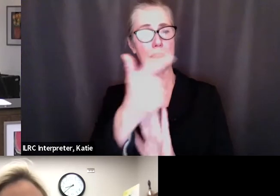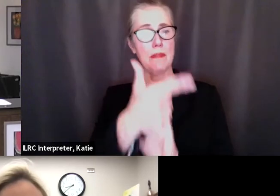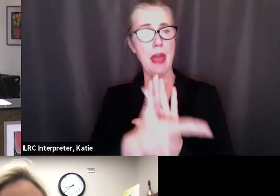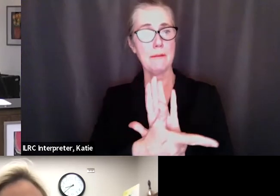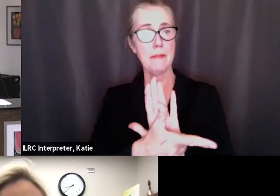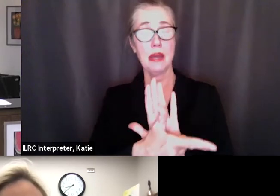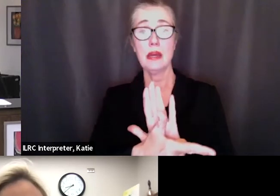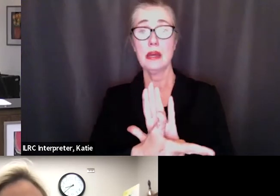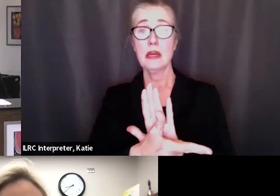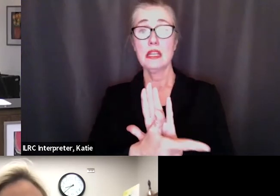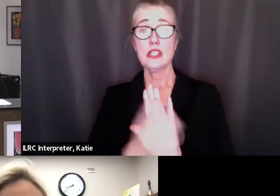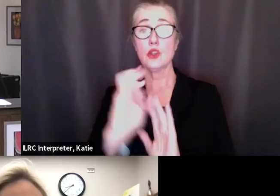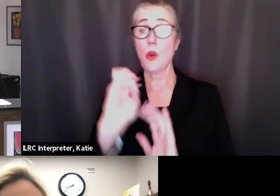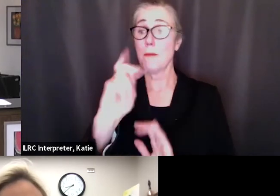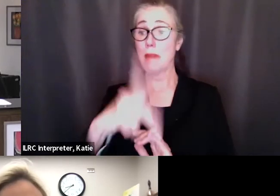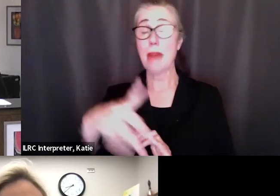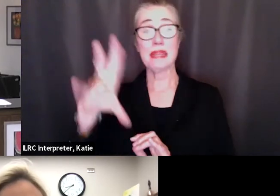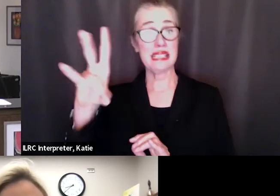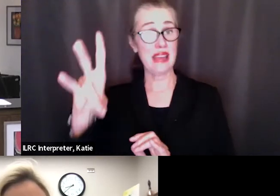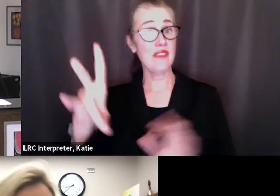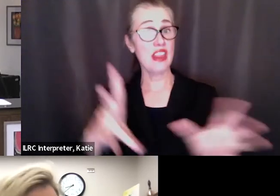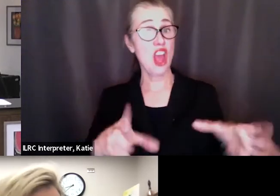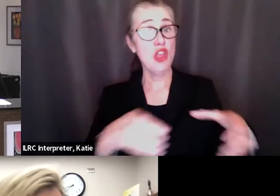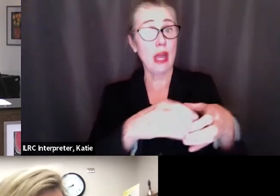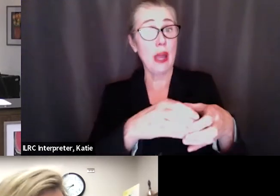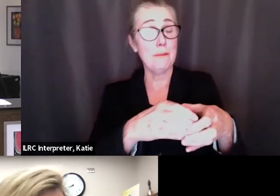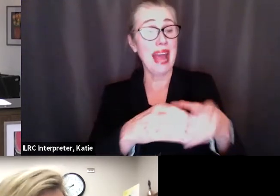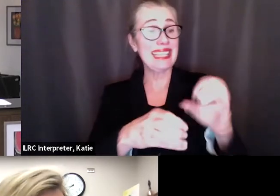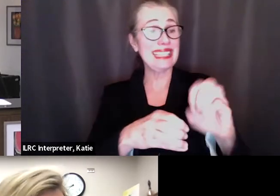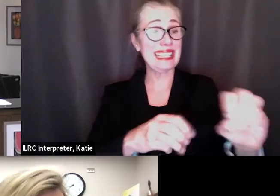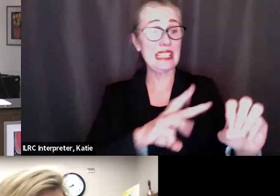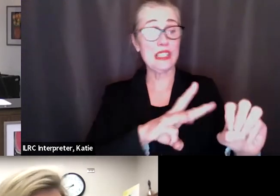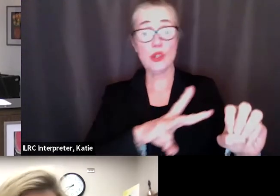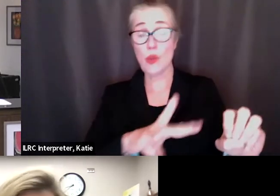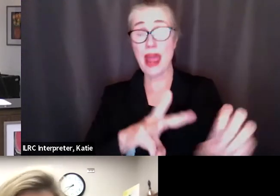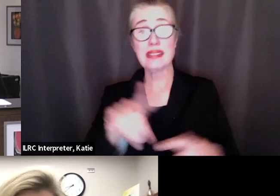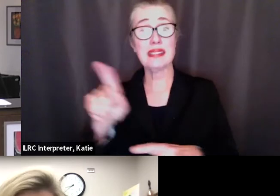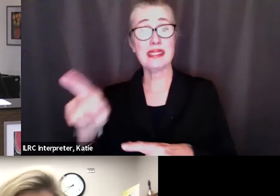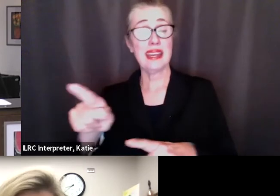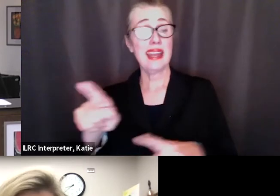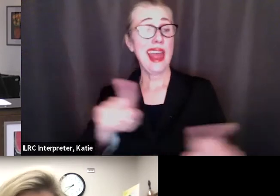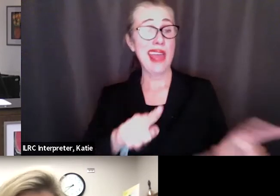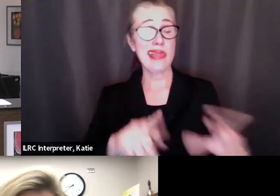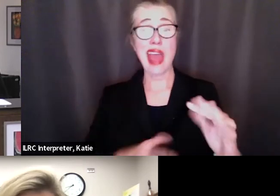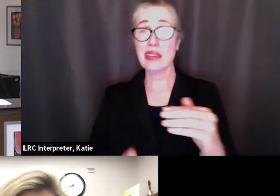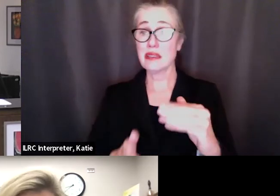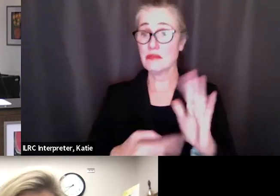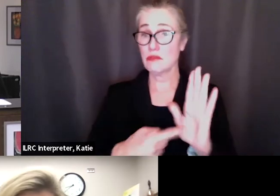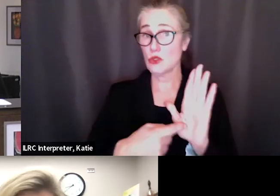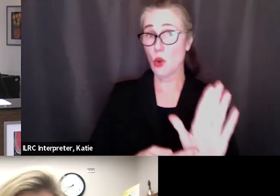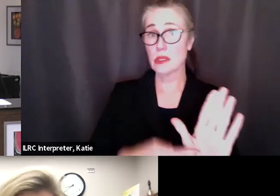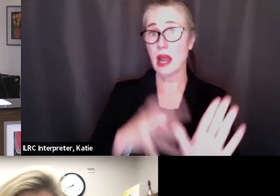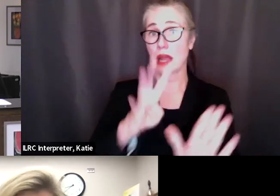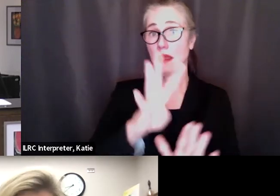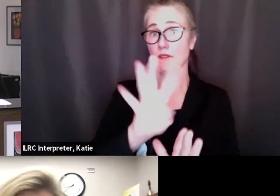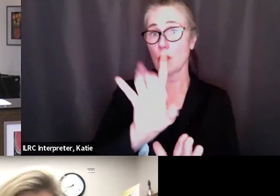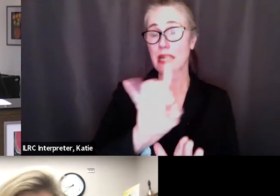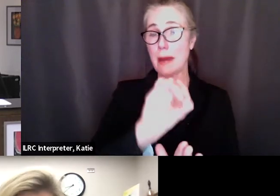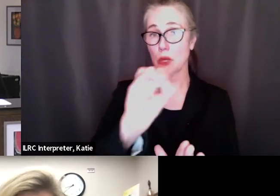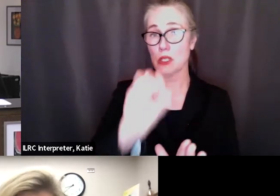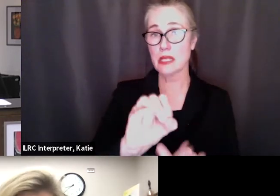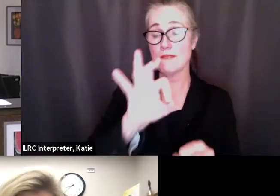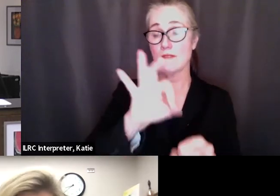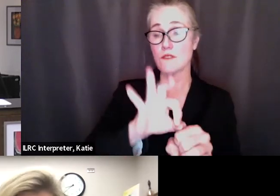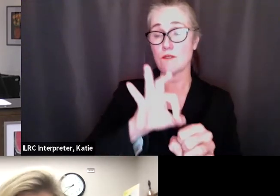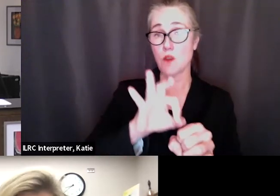and results in a higher latin exponing age population like 48 percent i think and that map